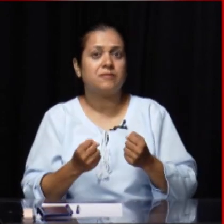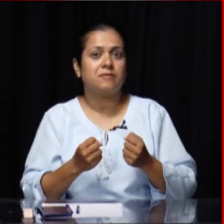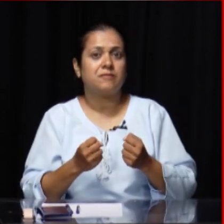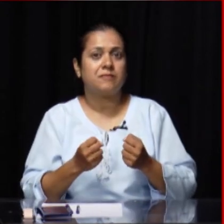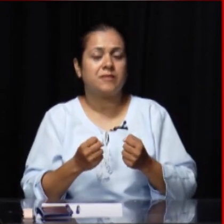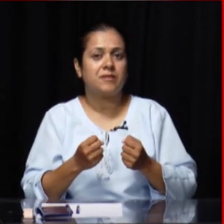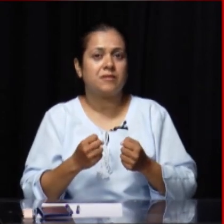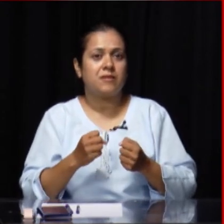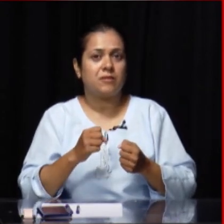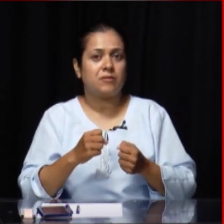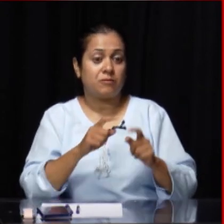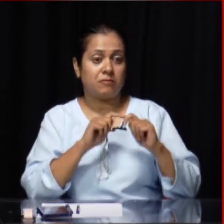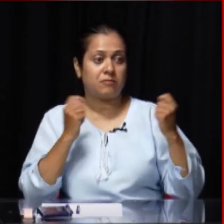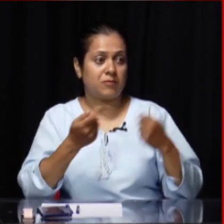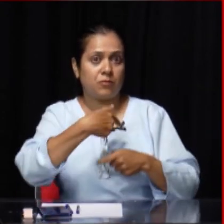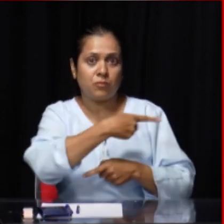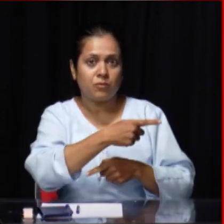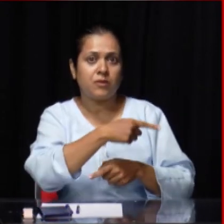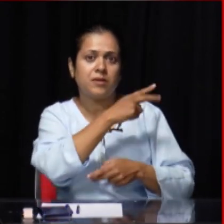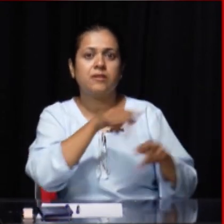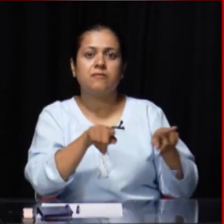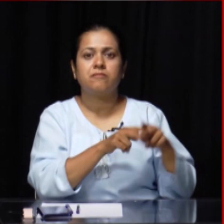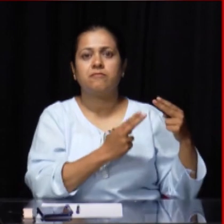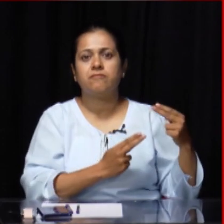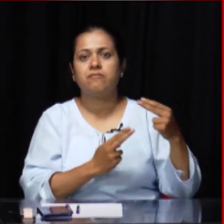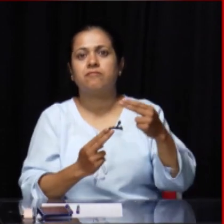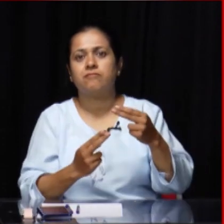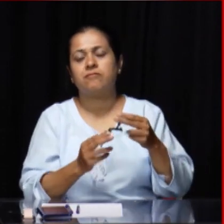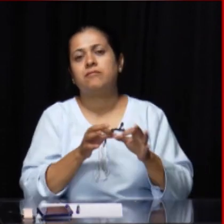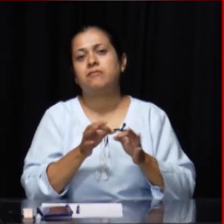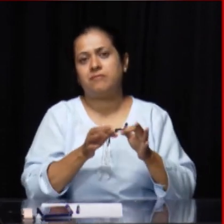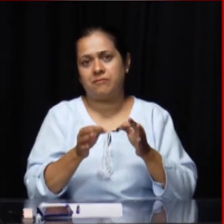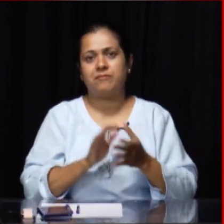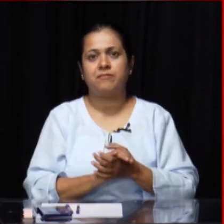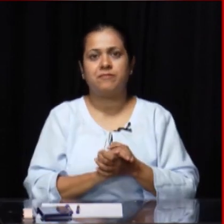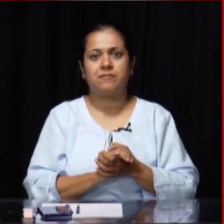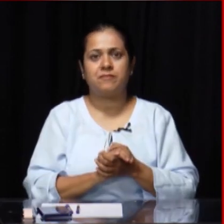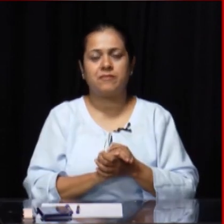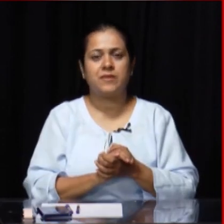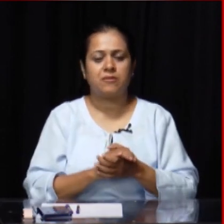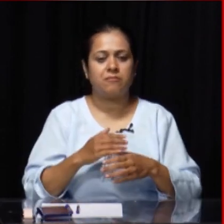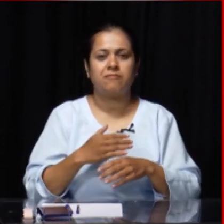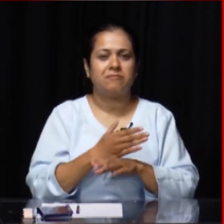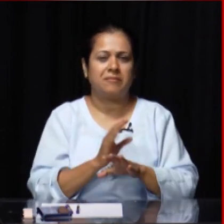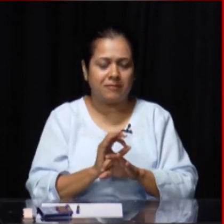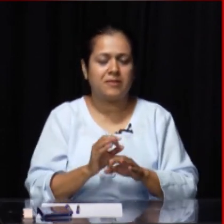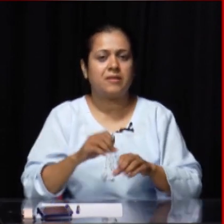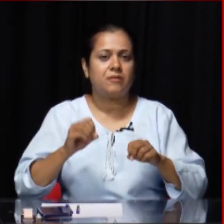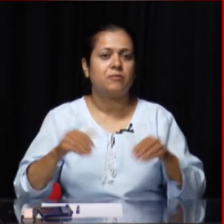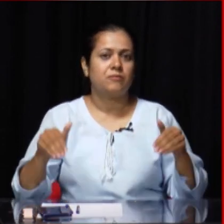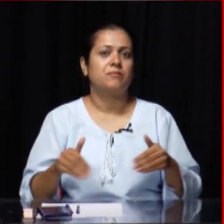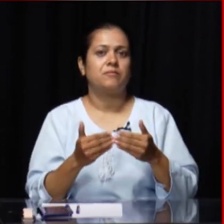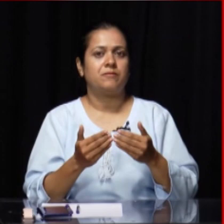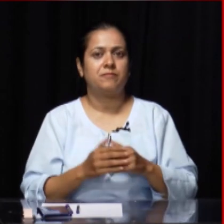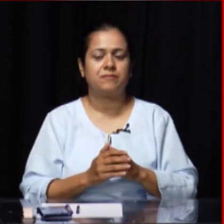to let our panel get into these details. So without much ado, I would like to